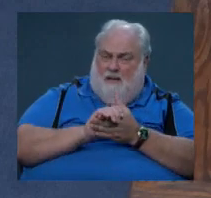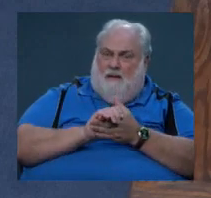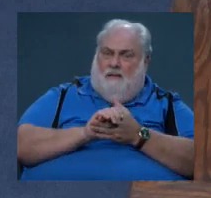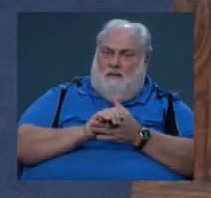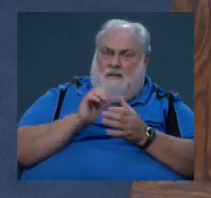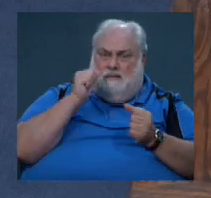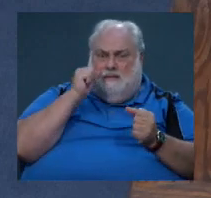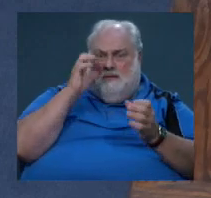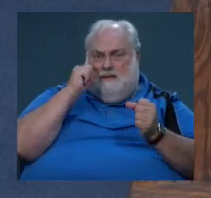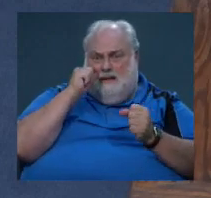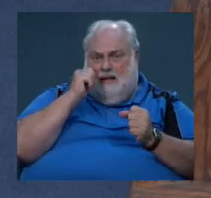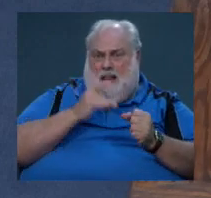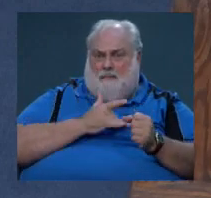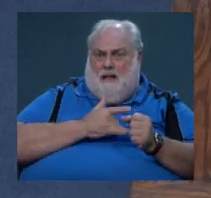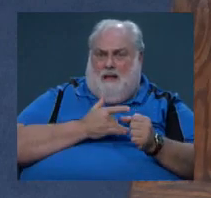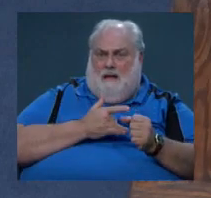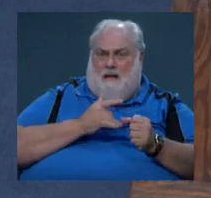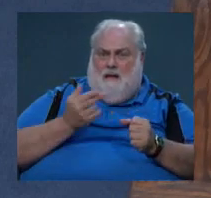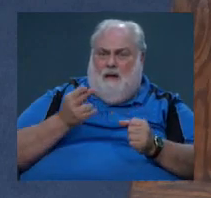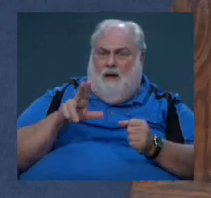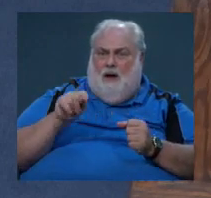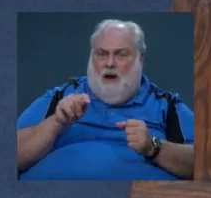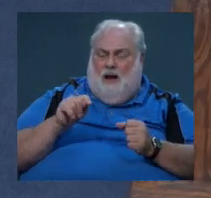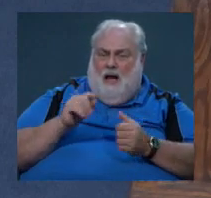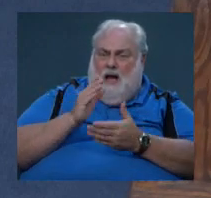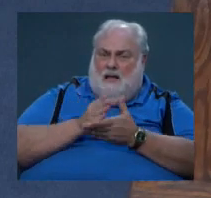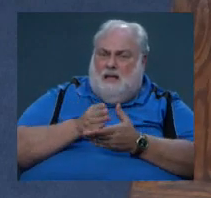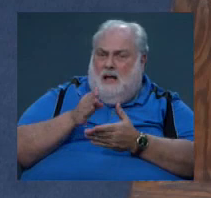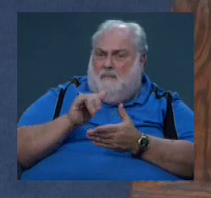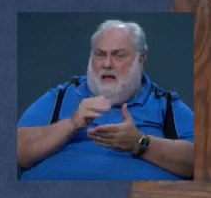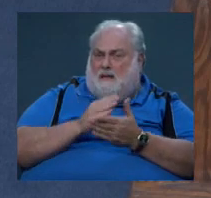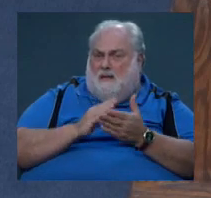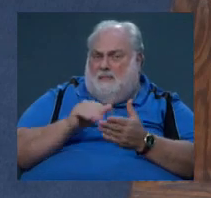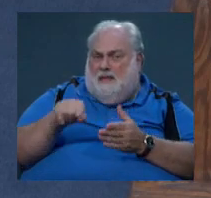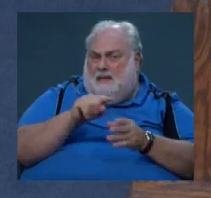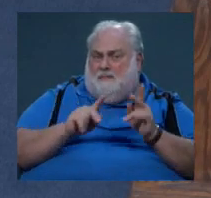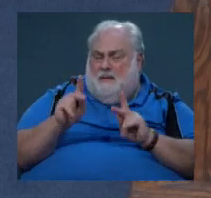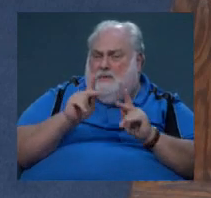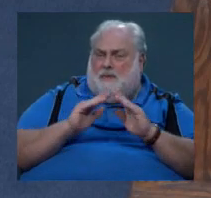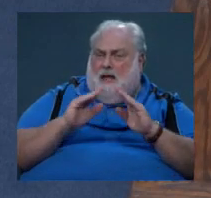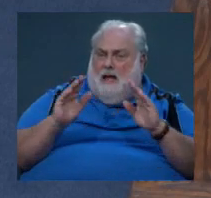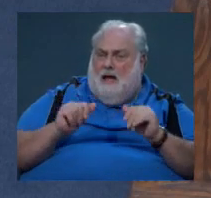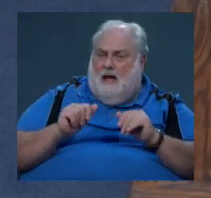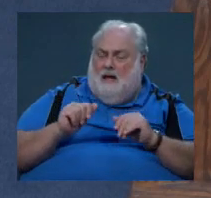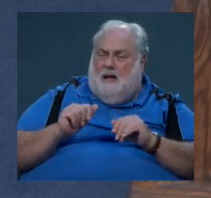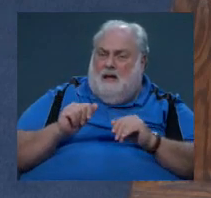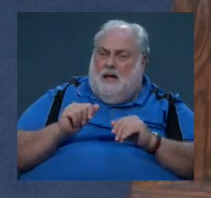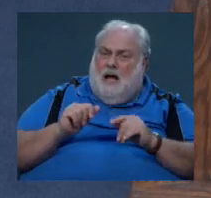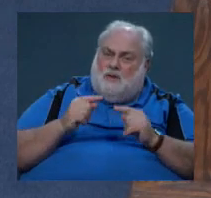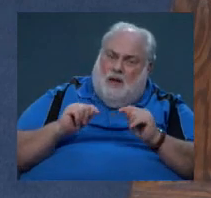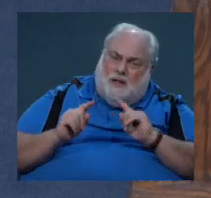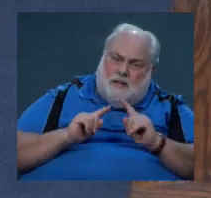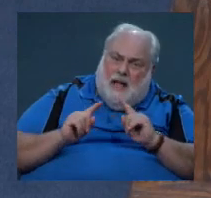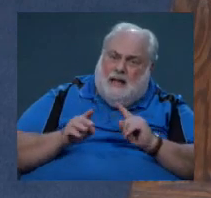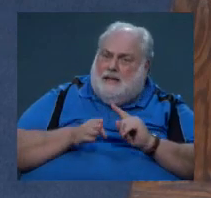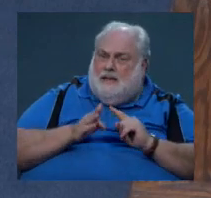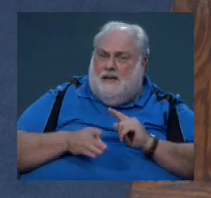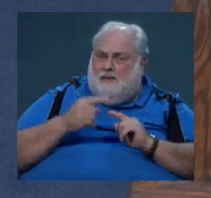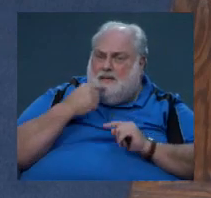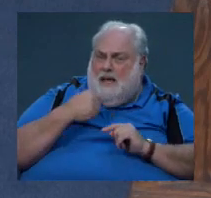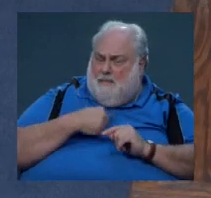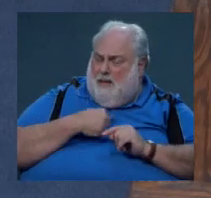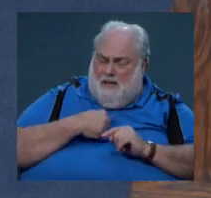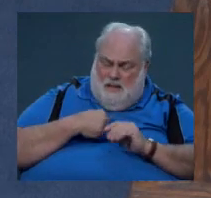my feelings hurt a little bit. I stop by some of these folks' house every time I see them. Have good conversation, never said a